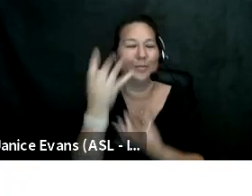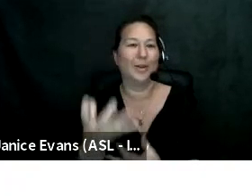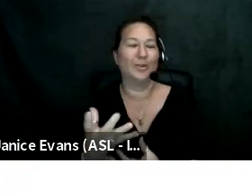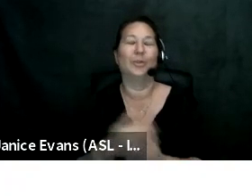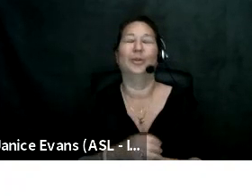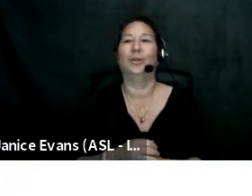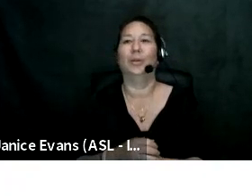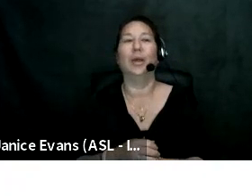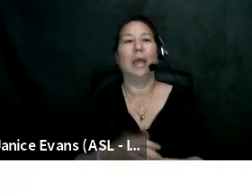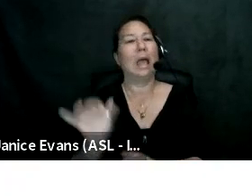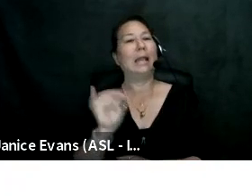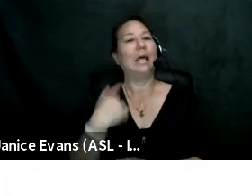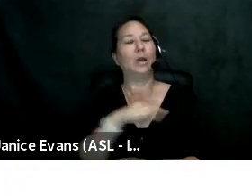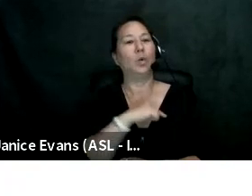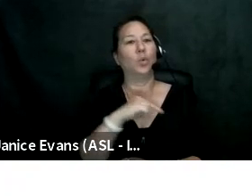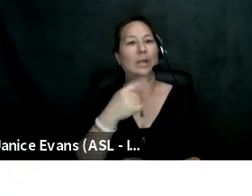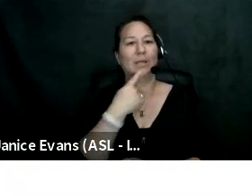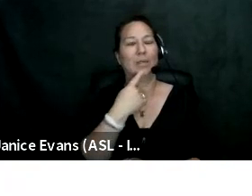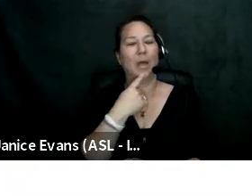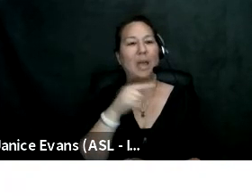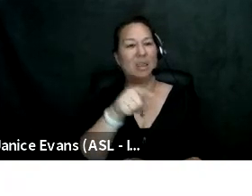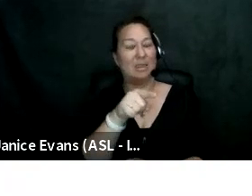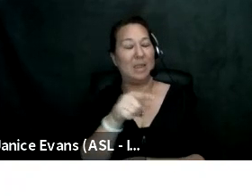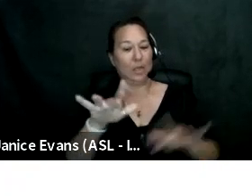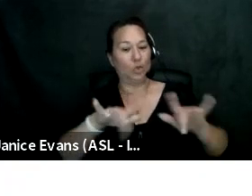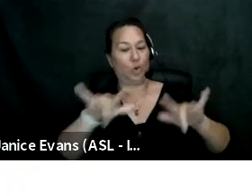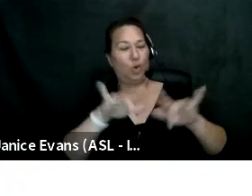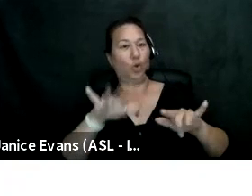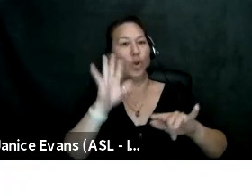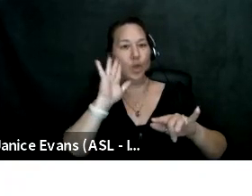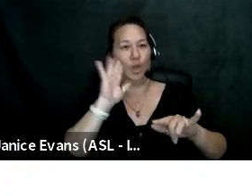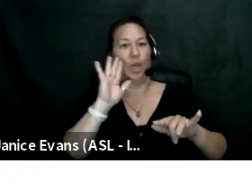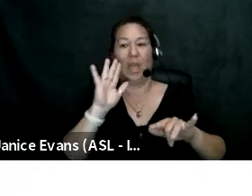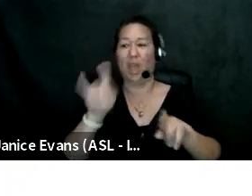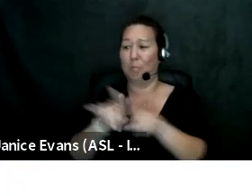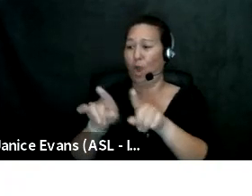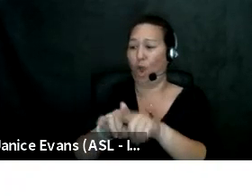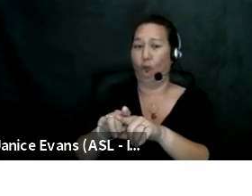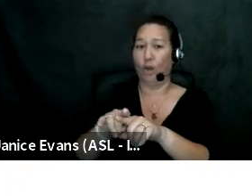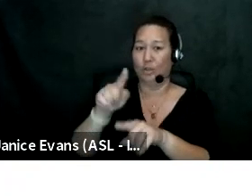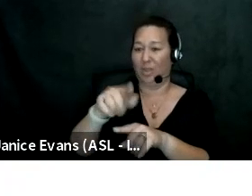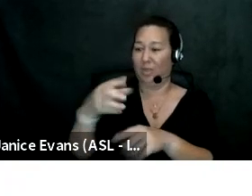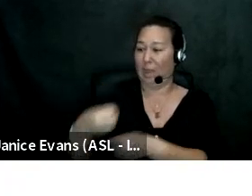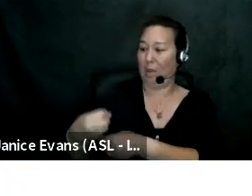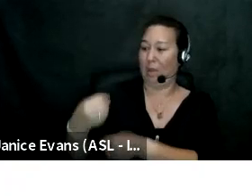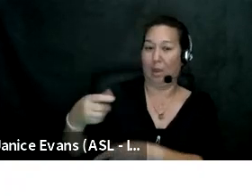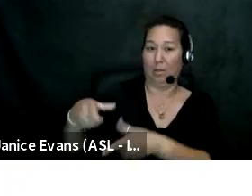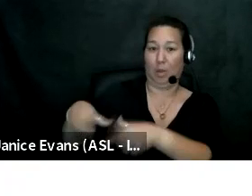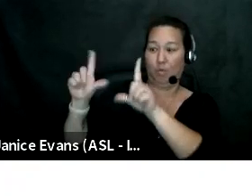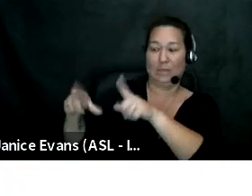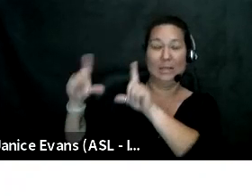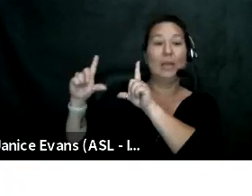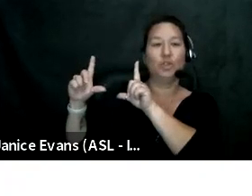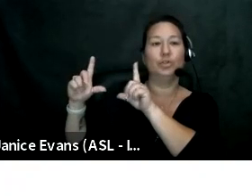we said, this recording and the slide deck will be made available to you all as soon as we can, hopefully within the next